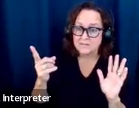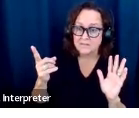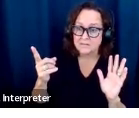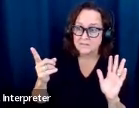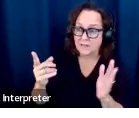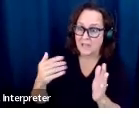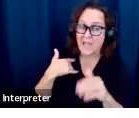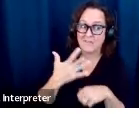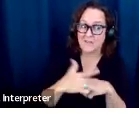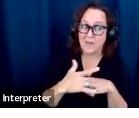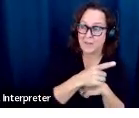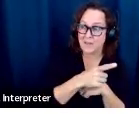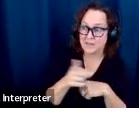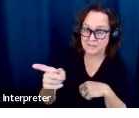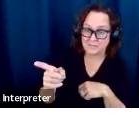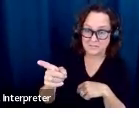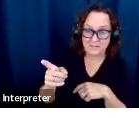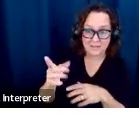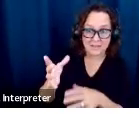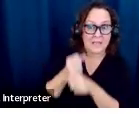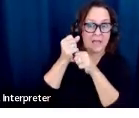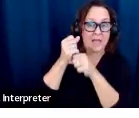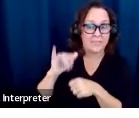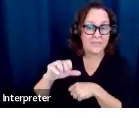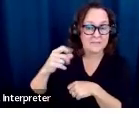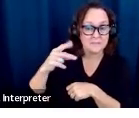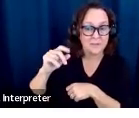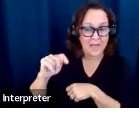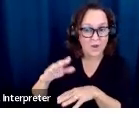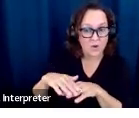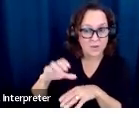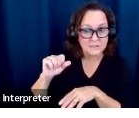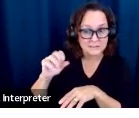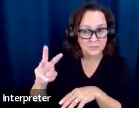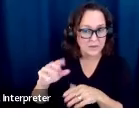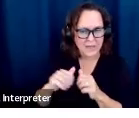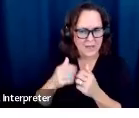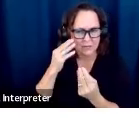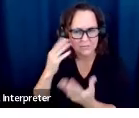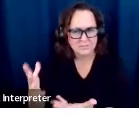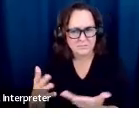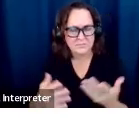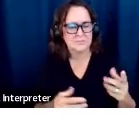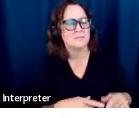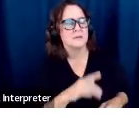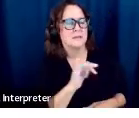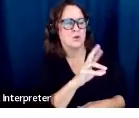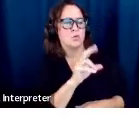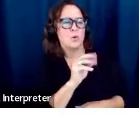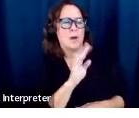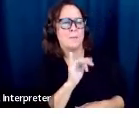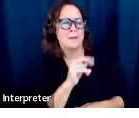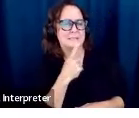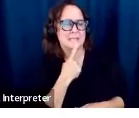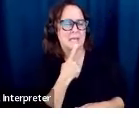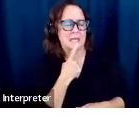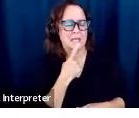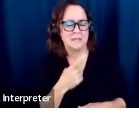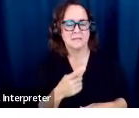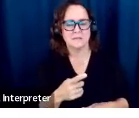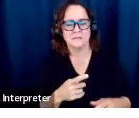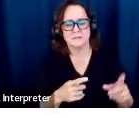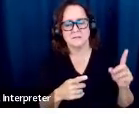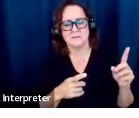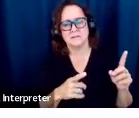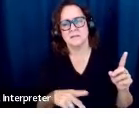spot on the CSW. Yeah, Peter, I think as Robin kind of got to with Tiffany's question, that's